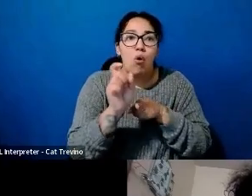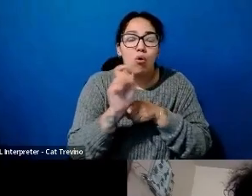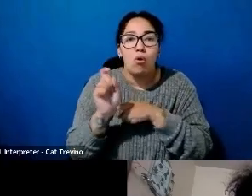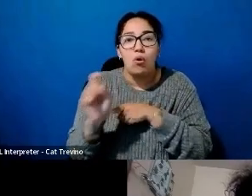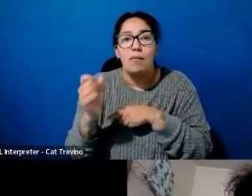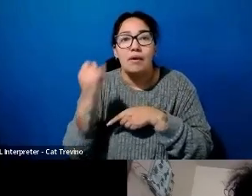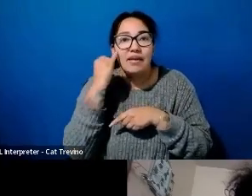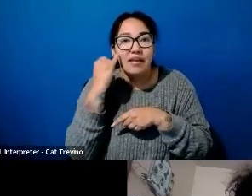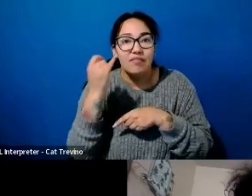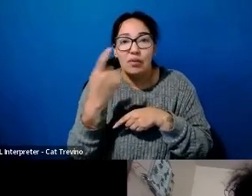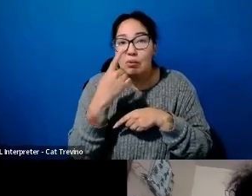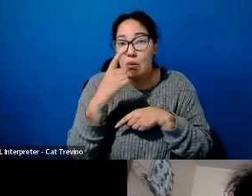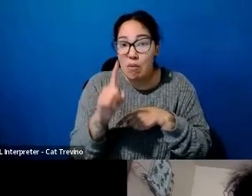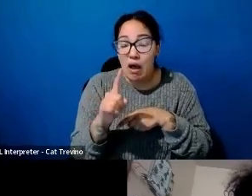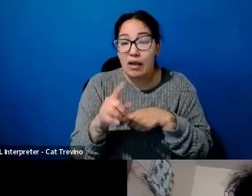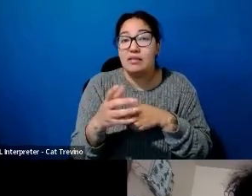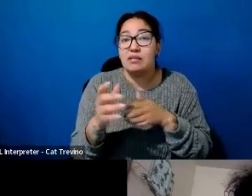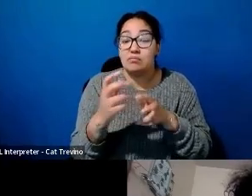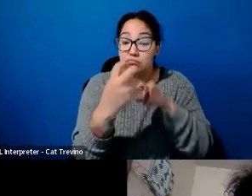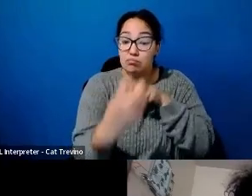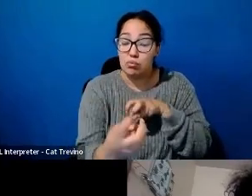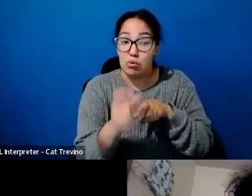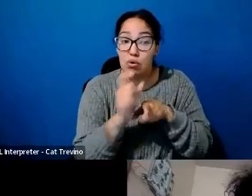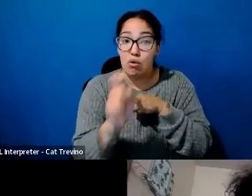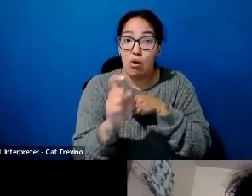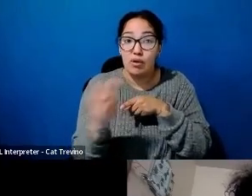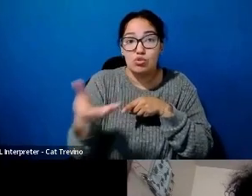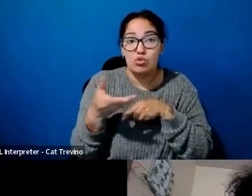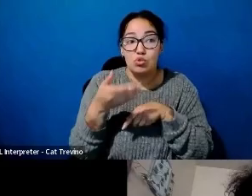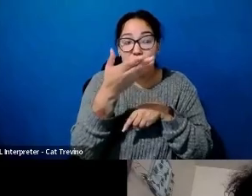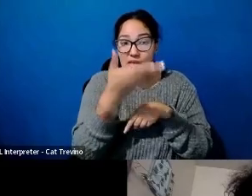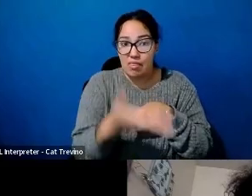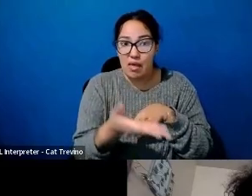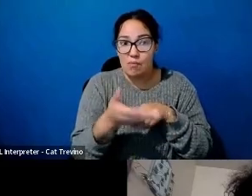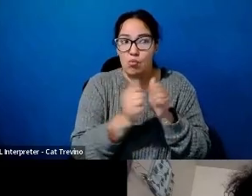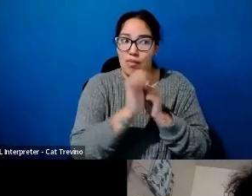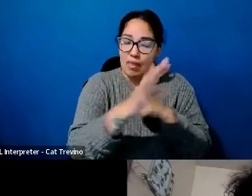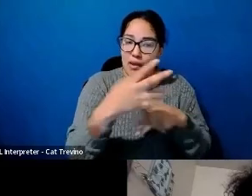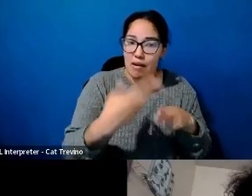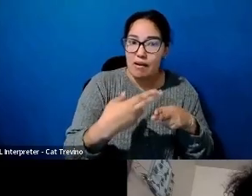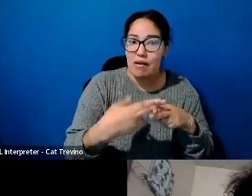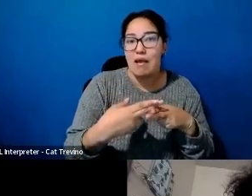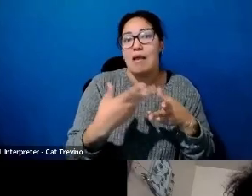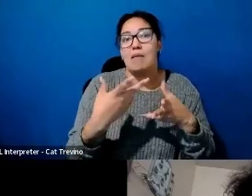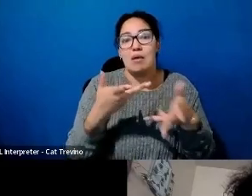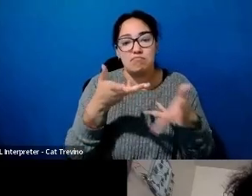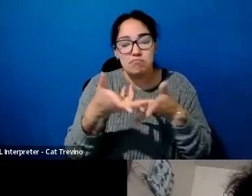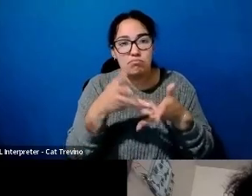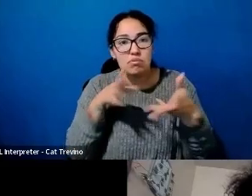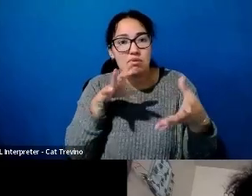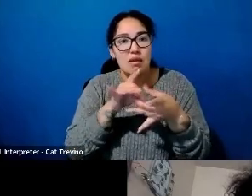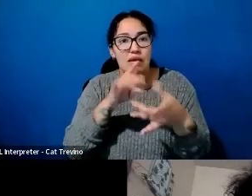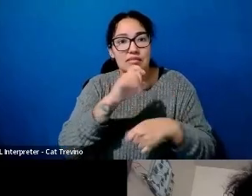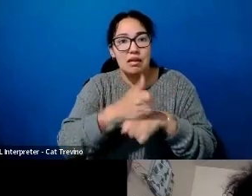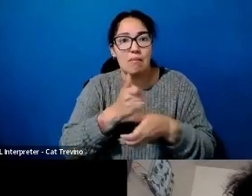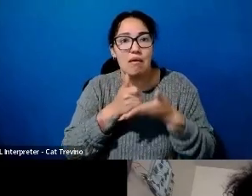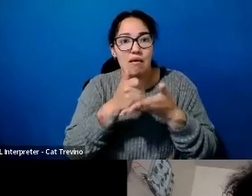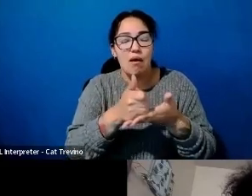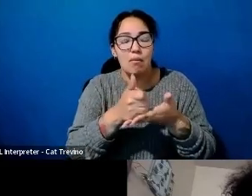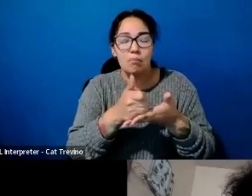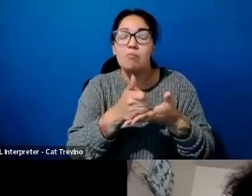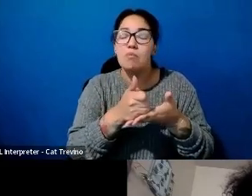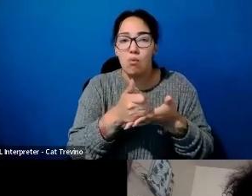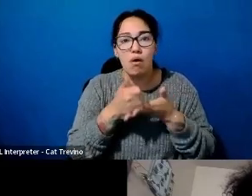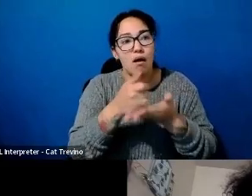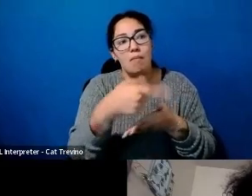phone with that young person and introduce them by name, that will go a long way in making them feel comfortable